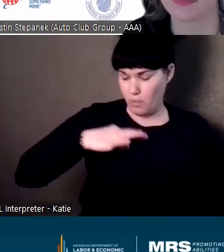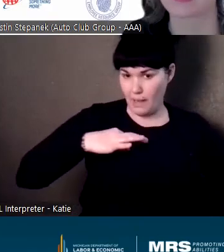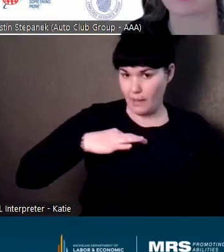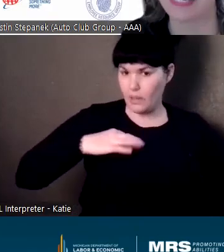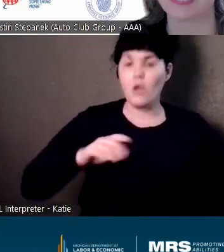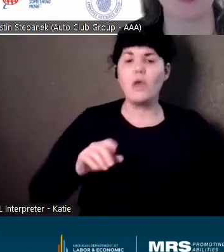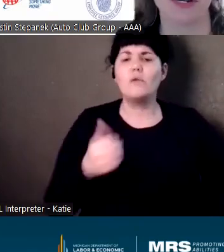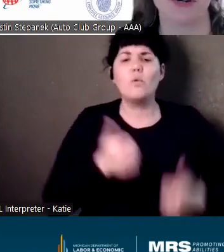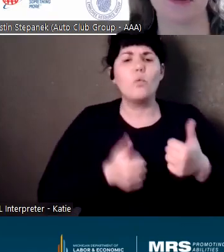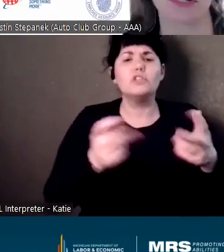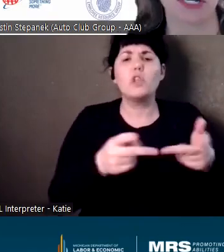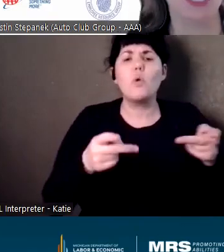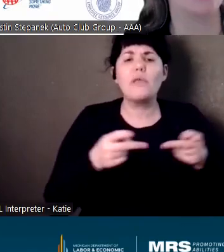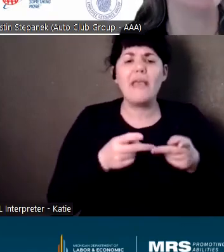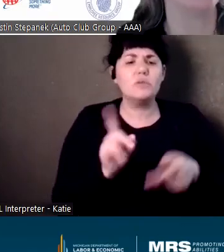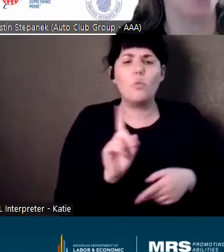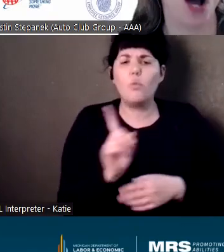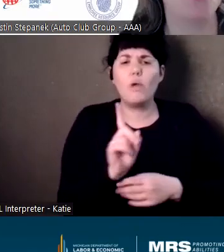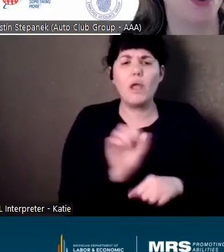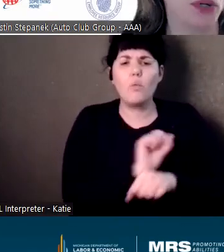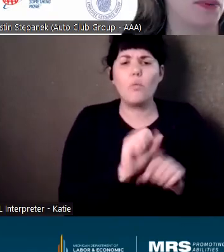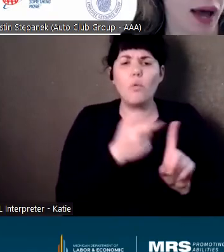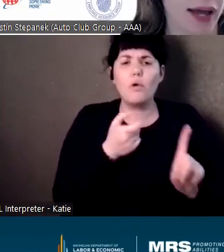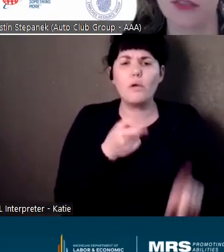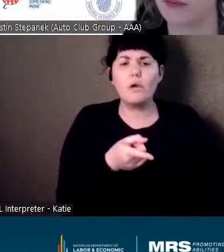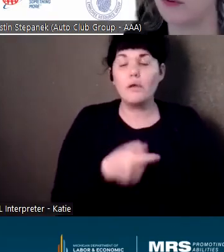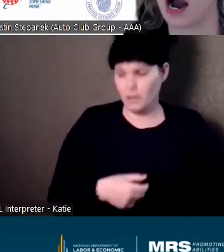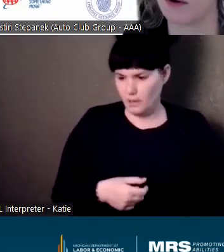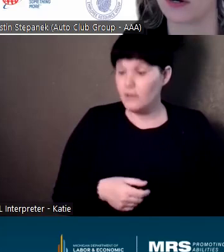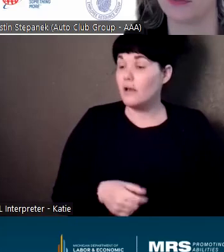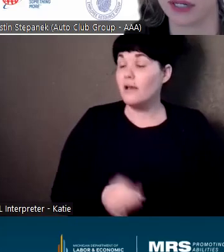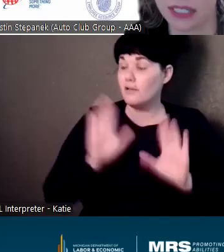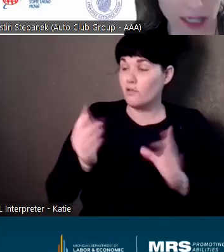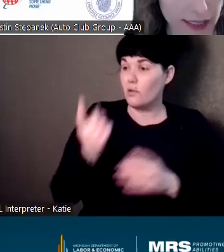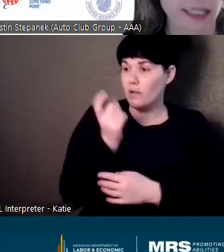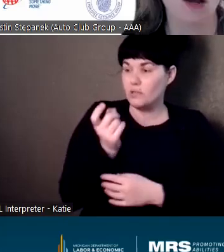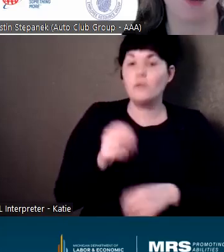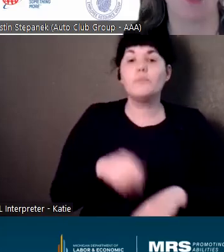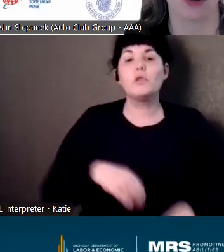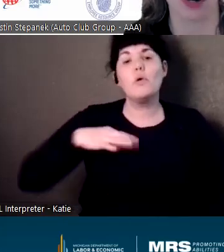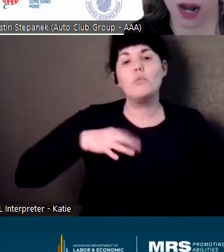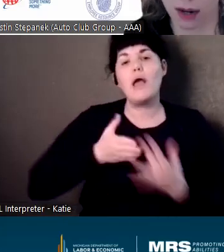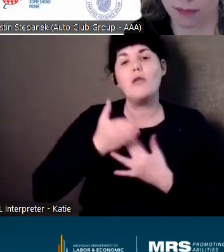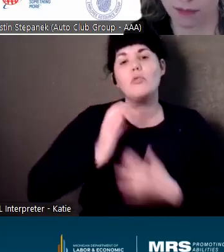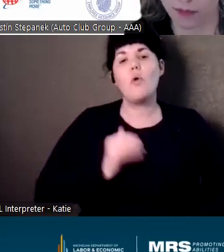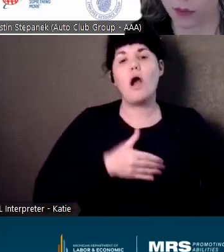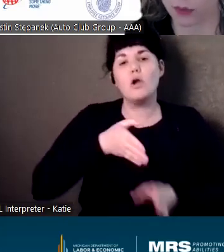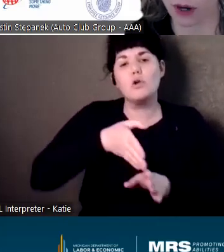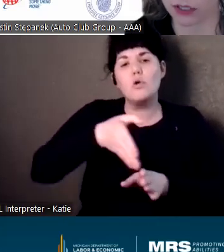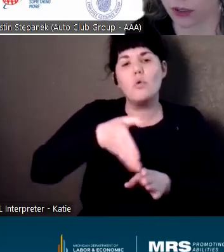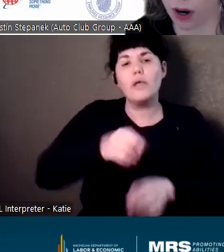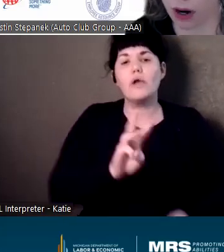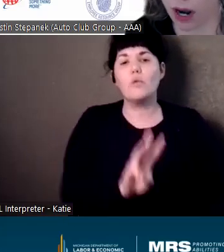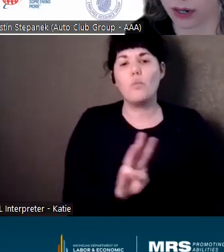of? Yes, great question. One would apply through our careers site, or